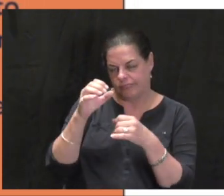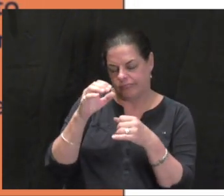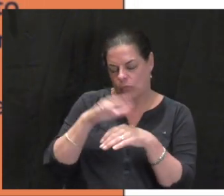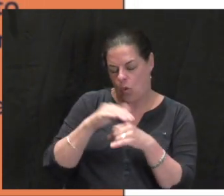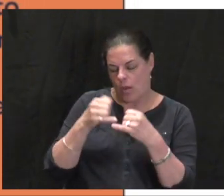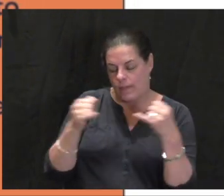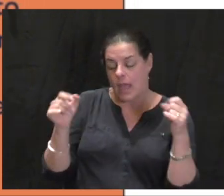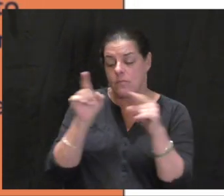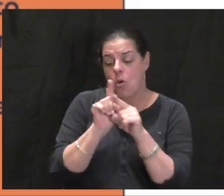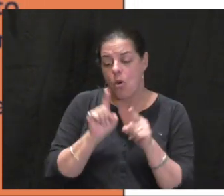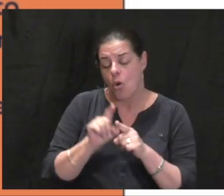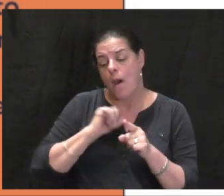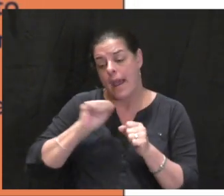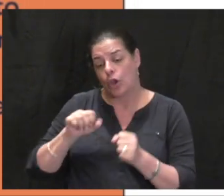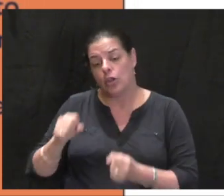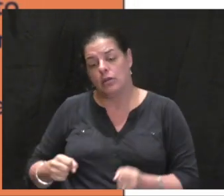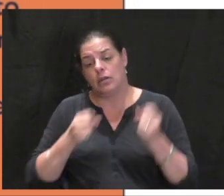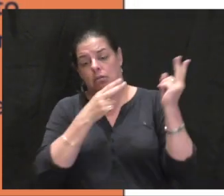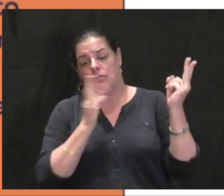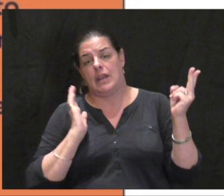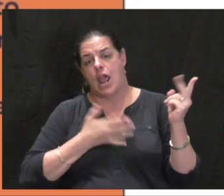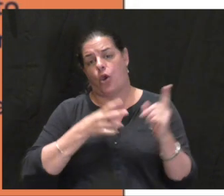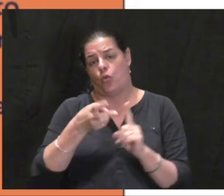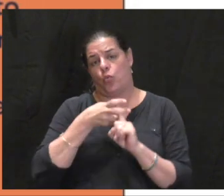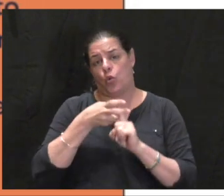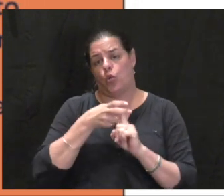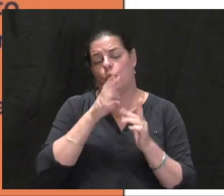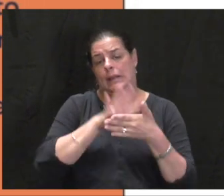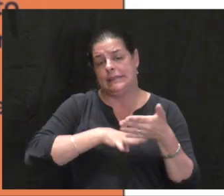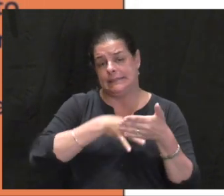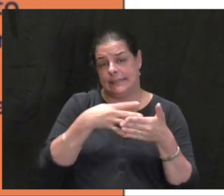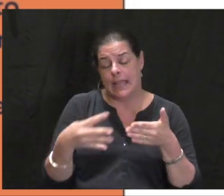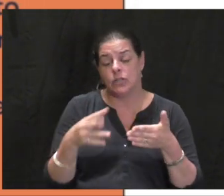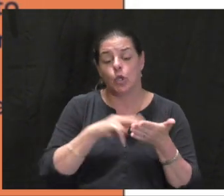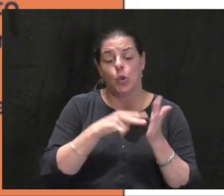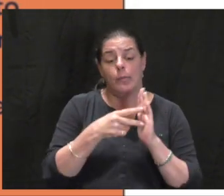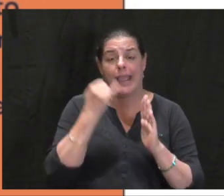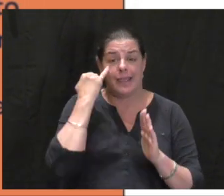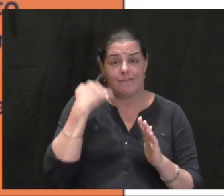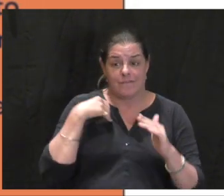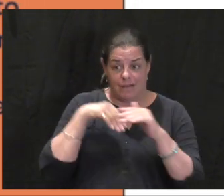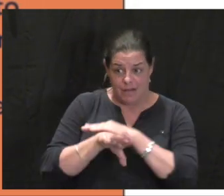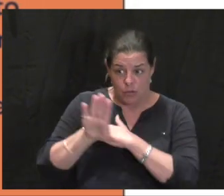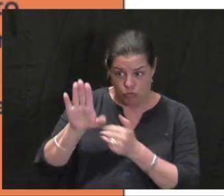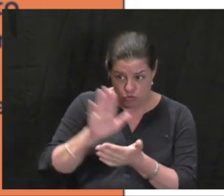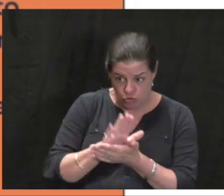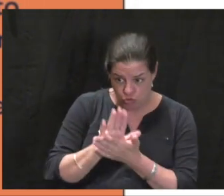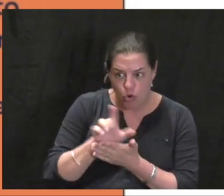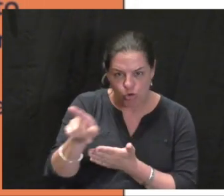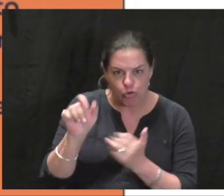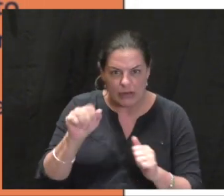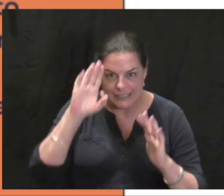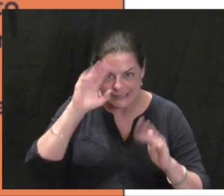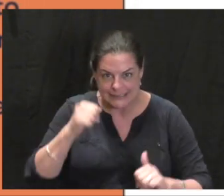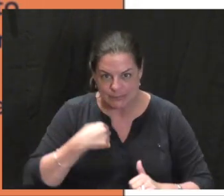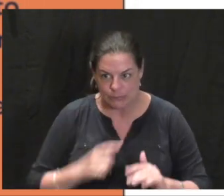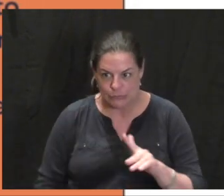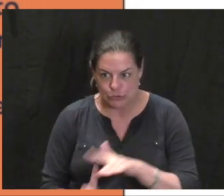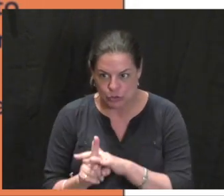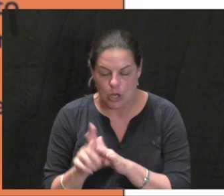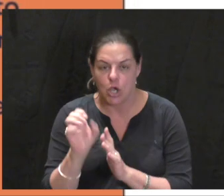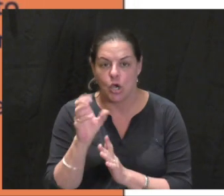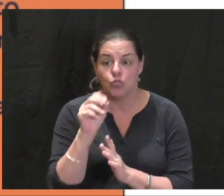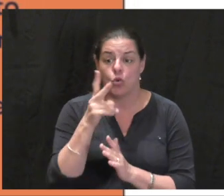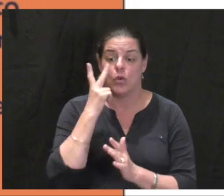planned to stop by our table to say hello. So we updated that with a lot of information. It also now features our video, which I'll talk about too.